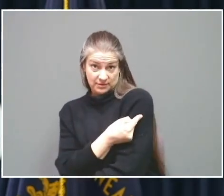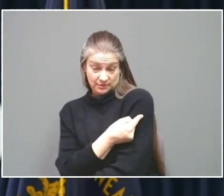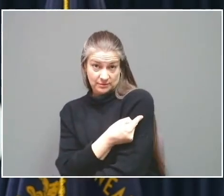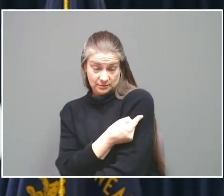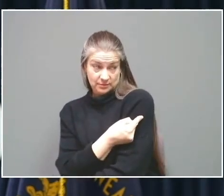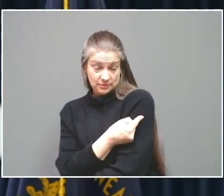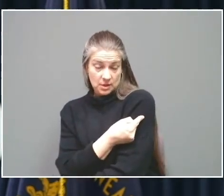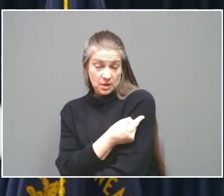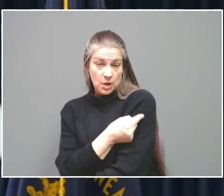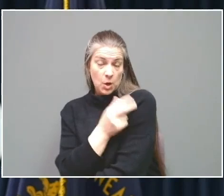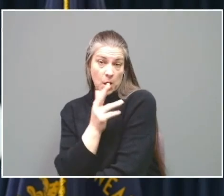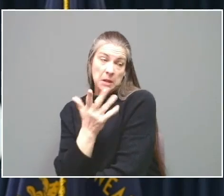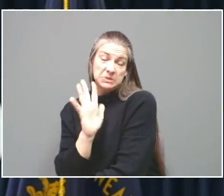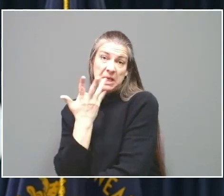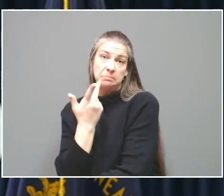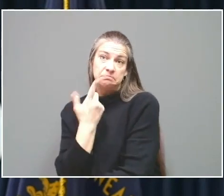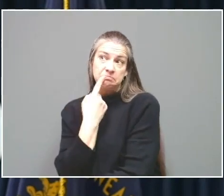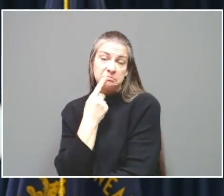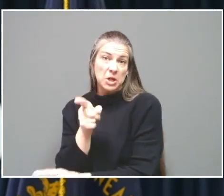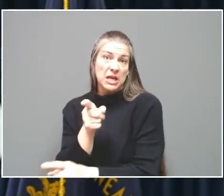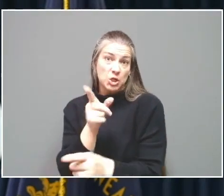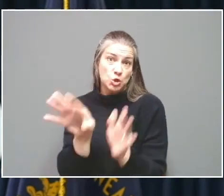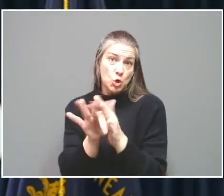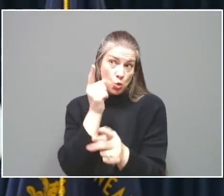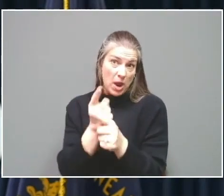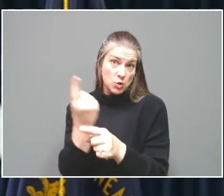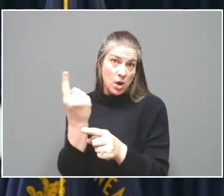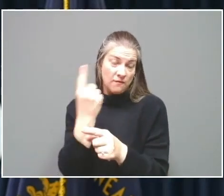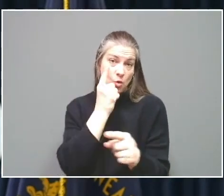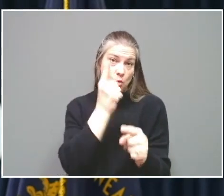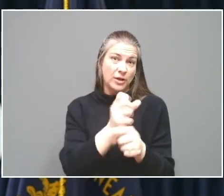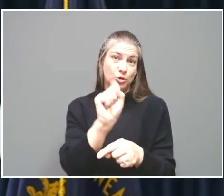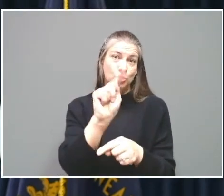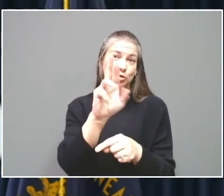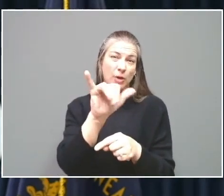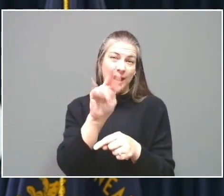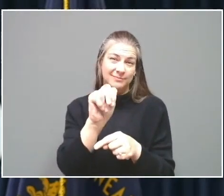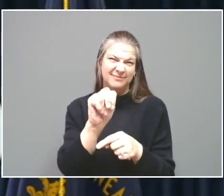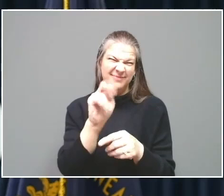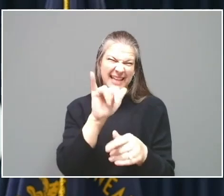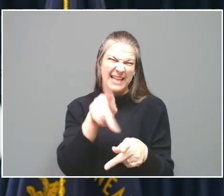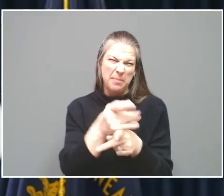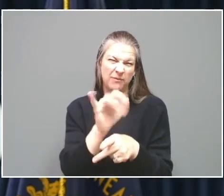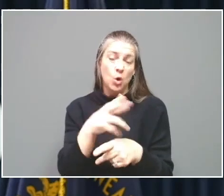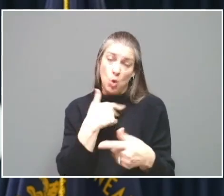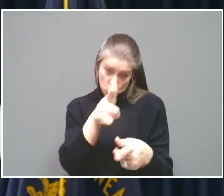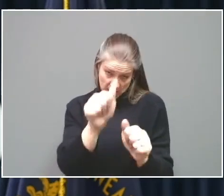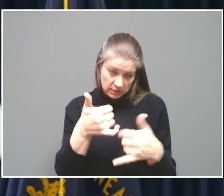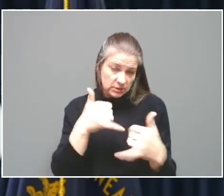particularly effective in that the right one was chosen for the right strain. You can still get your flu shot. We still recommend it if you have